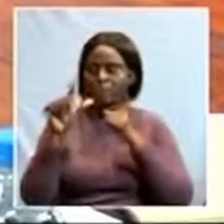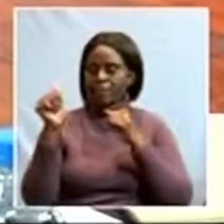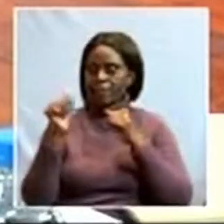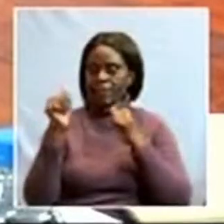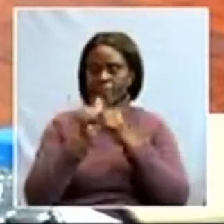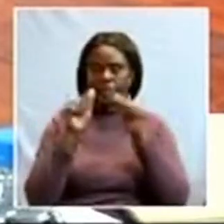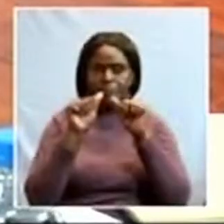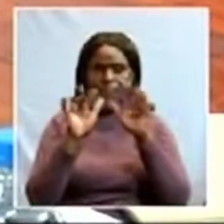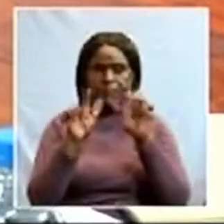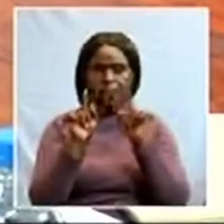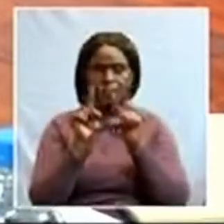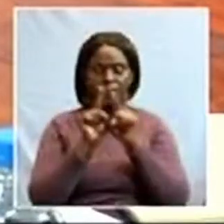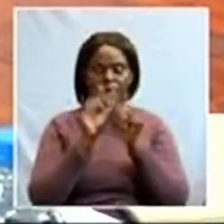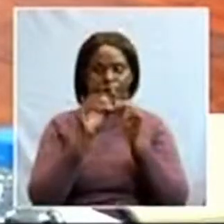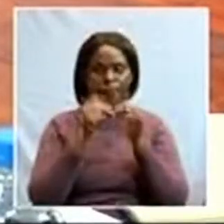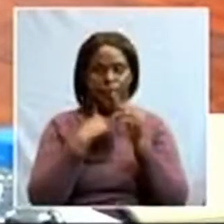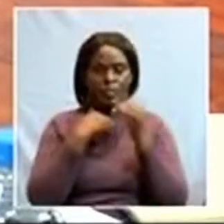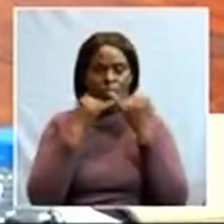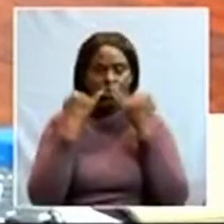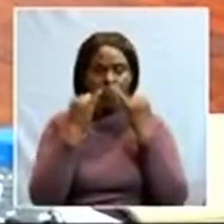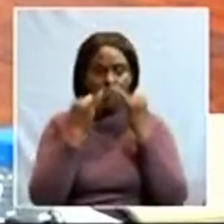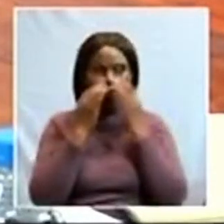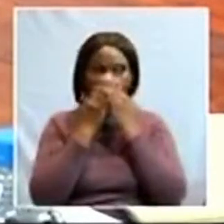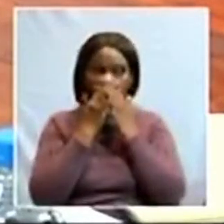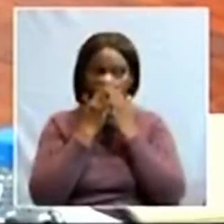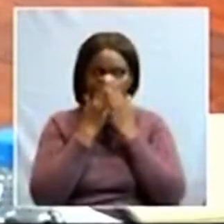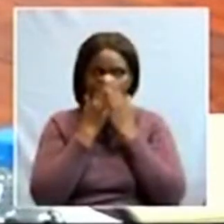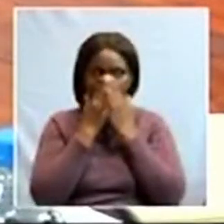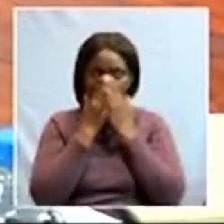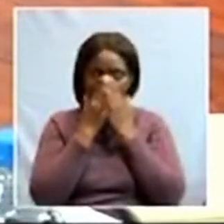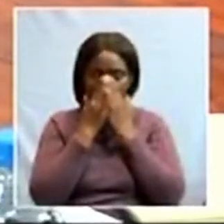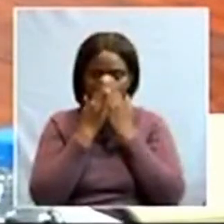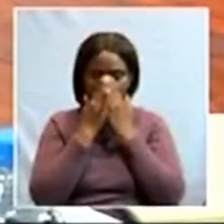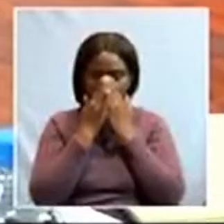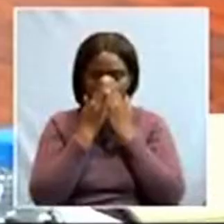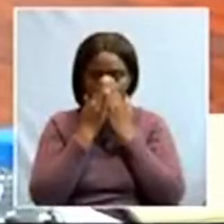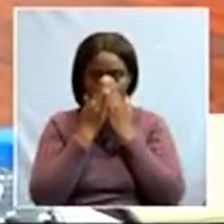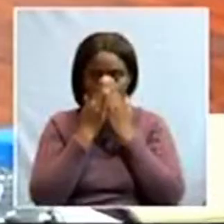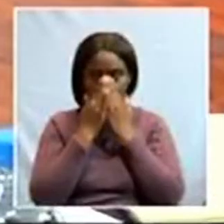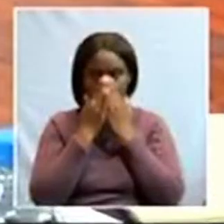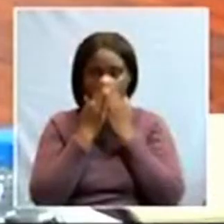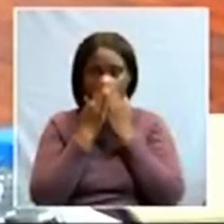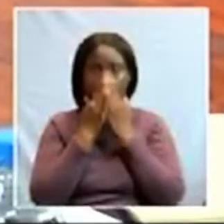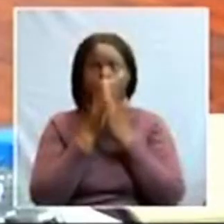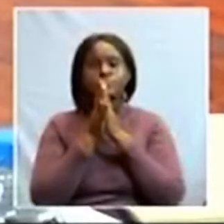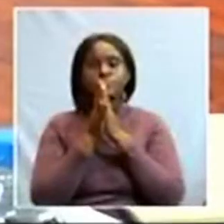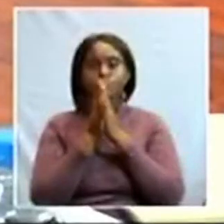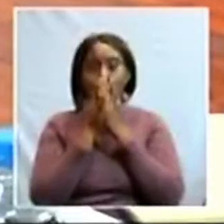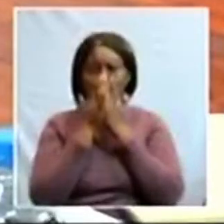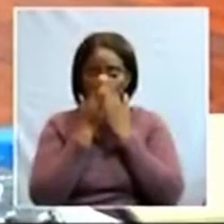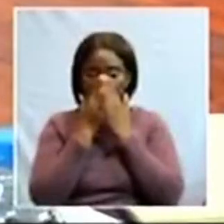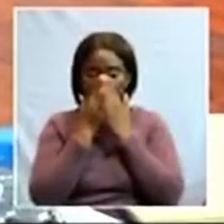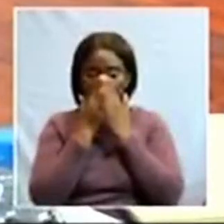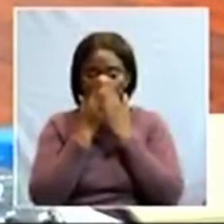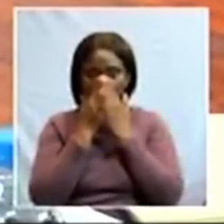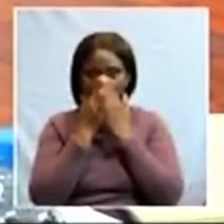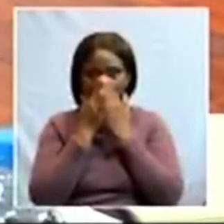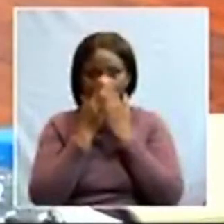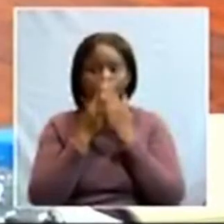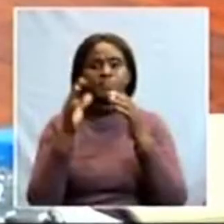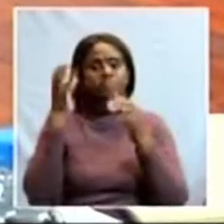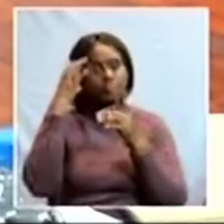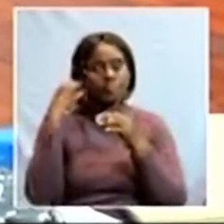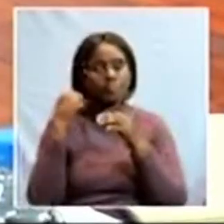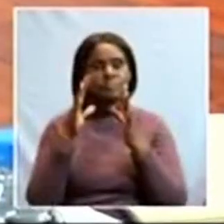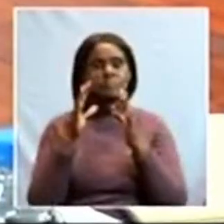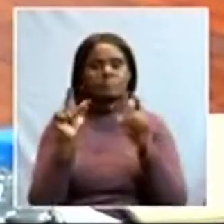auditors. Usually, if there is information which is required during the audit, the auditor's office are supposed to